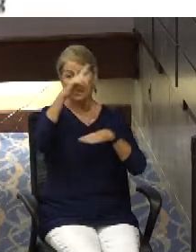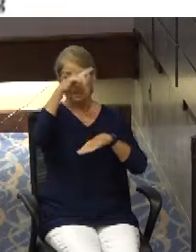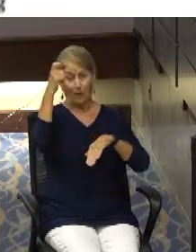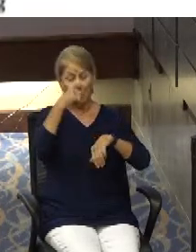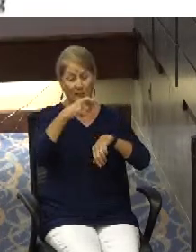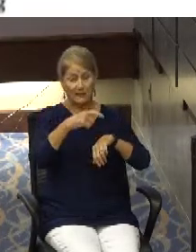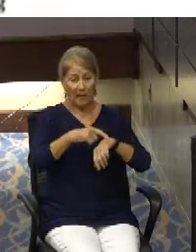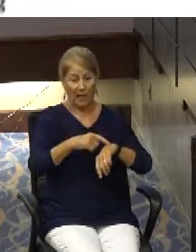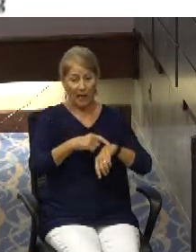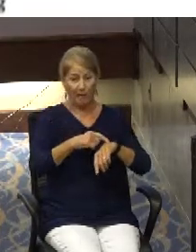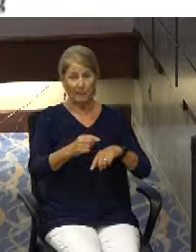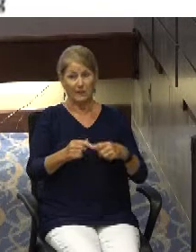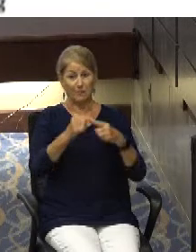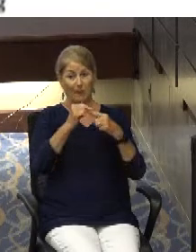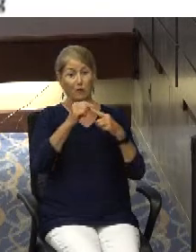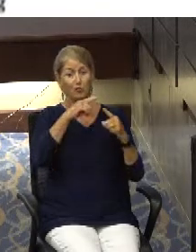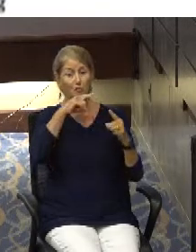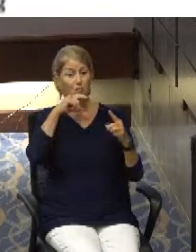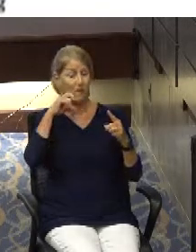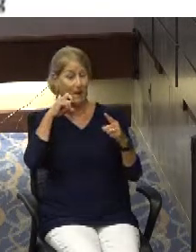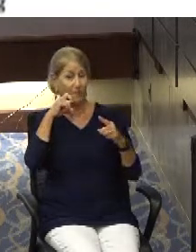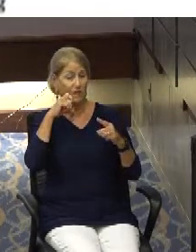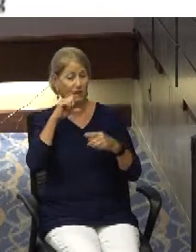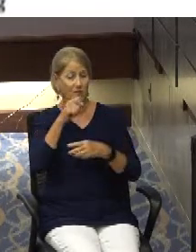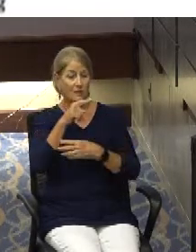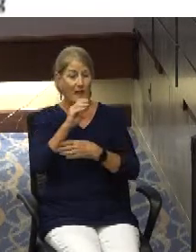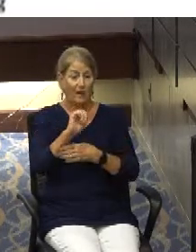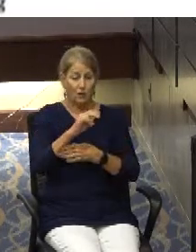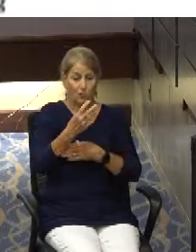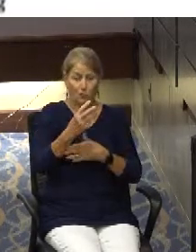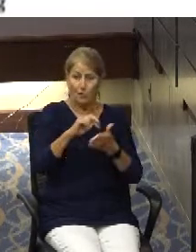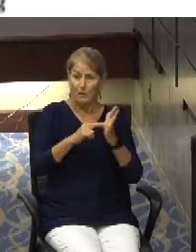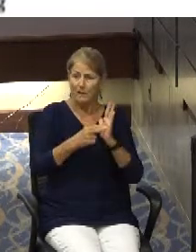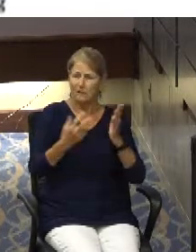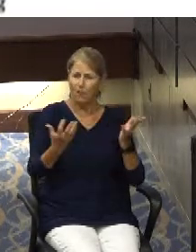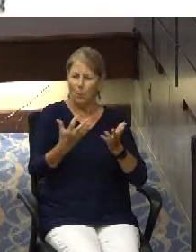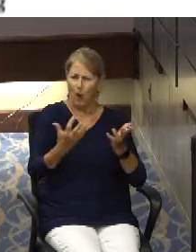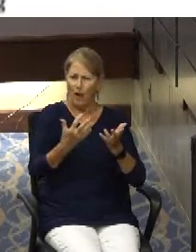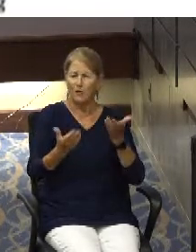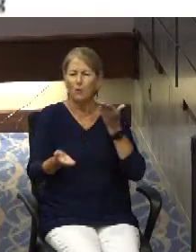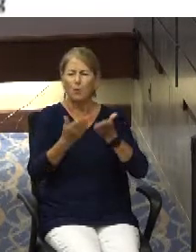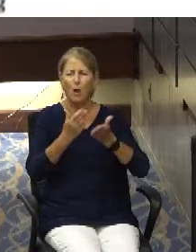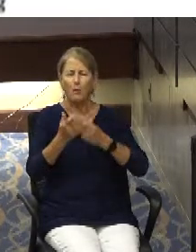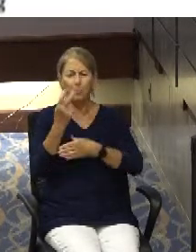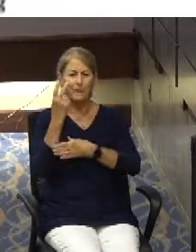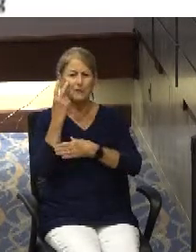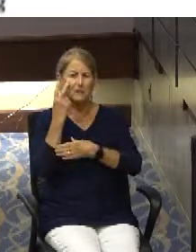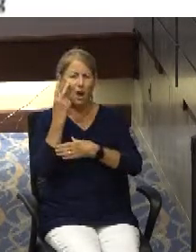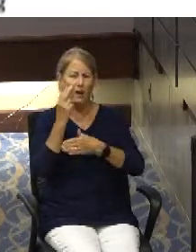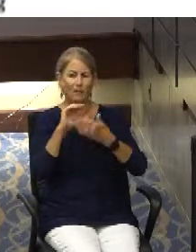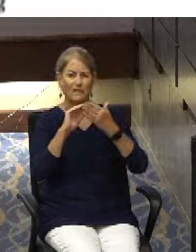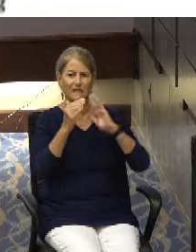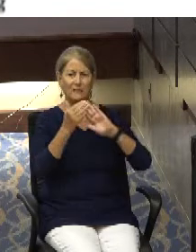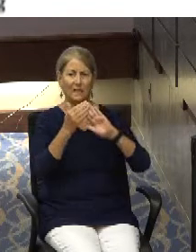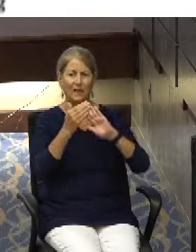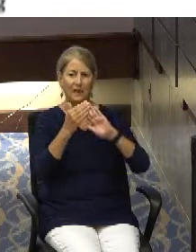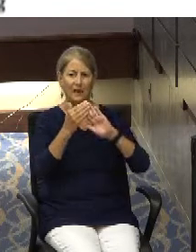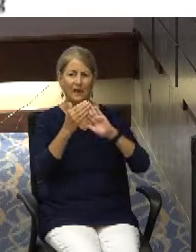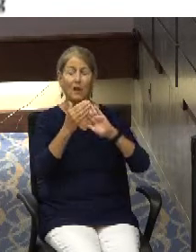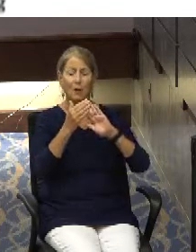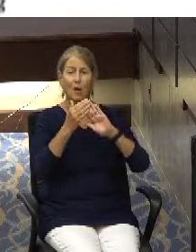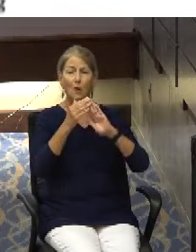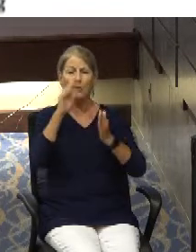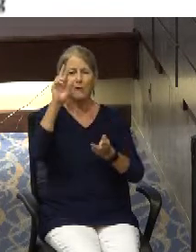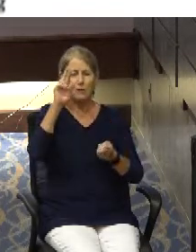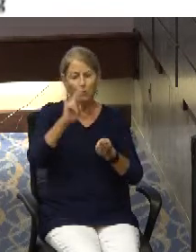situation. And so what does stage 2 mean? Of course, y'all probably seen it. We, as a city, are reducing our own water usage by